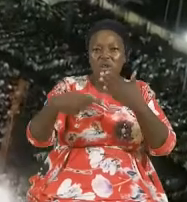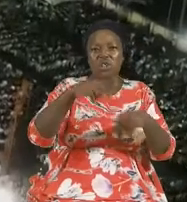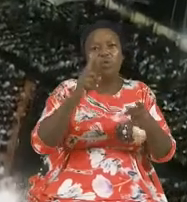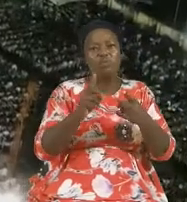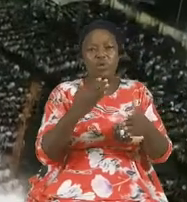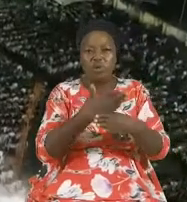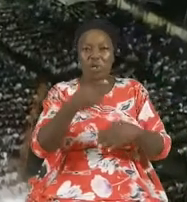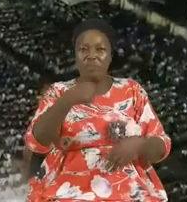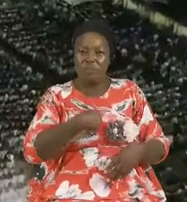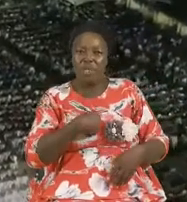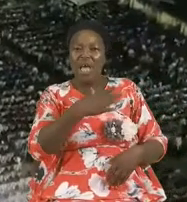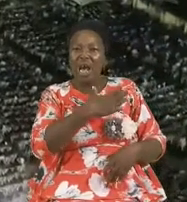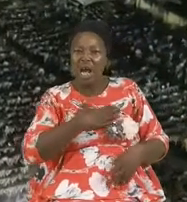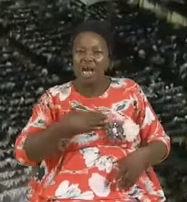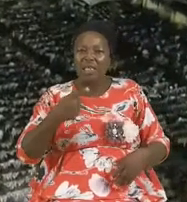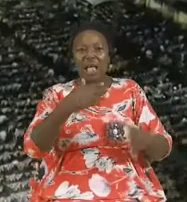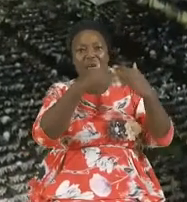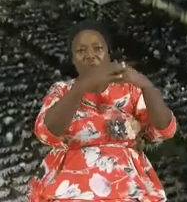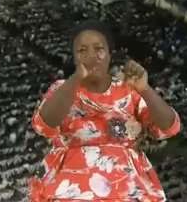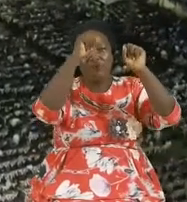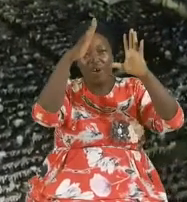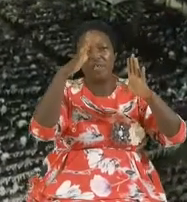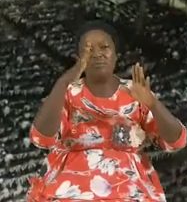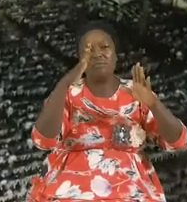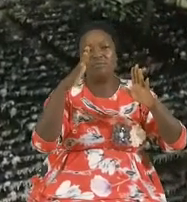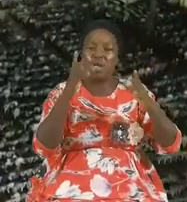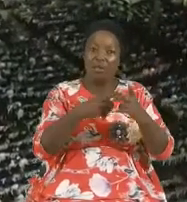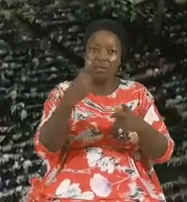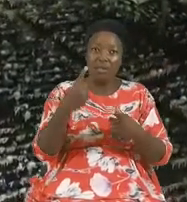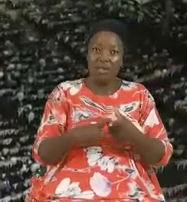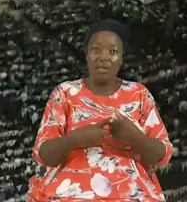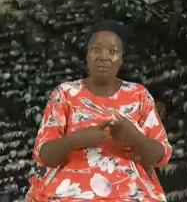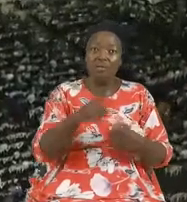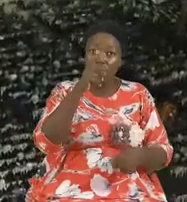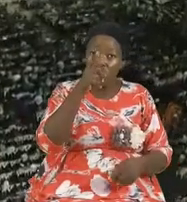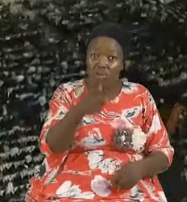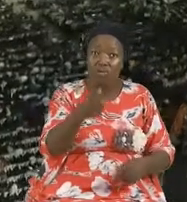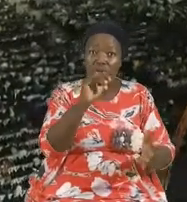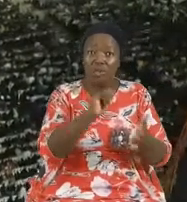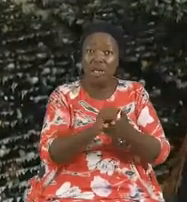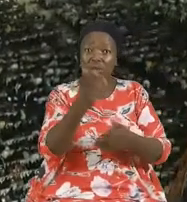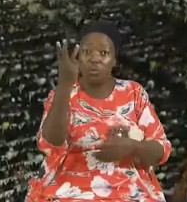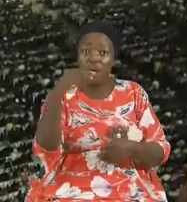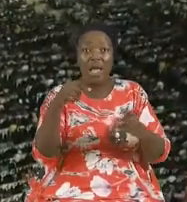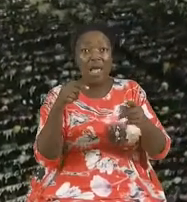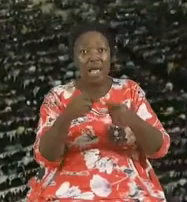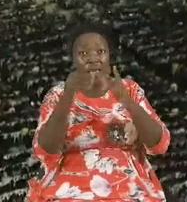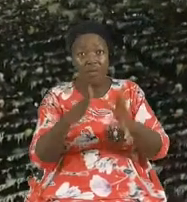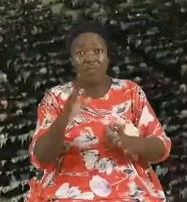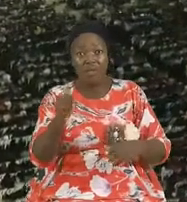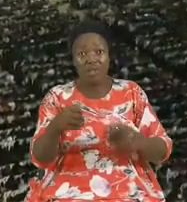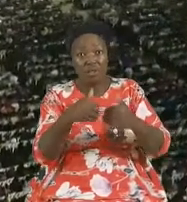has sent to bring reconciliation between me and the Heavenly Father.